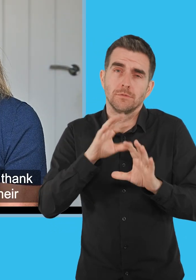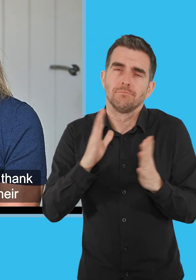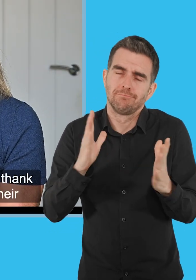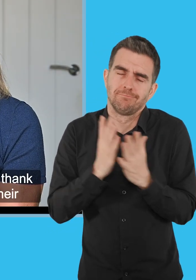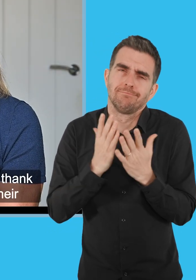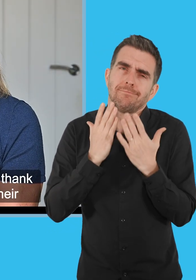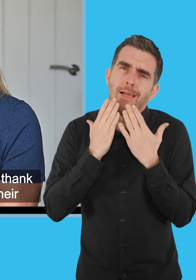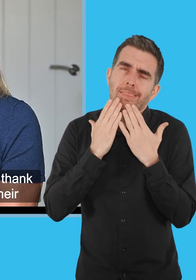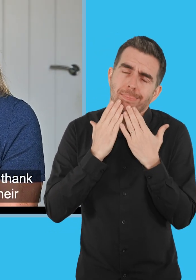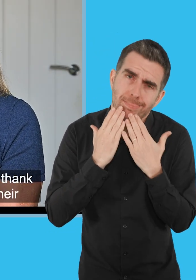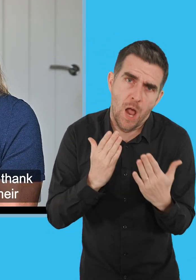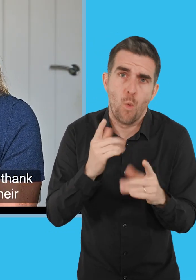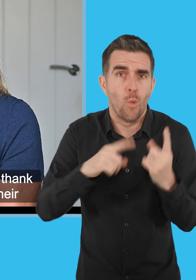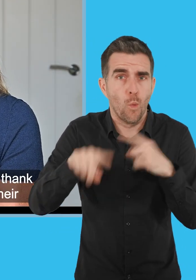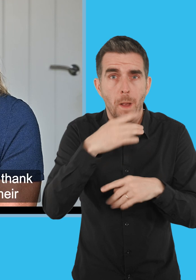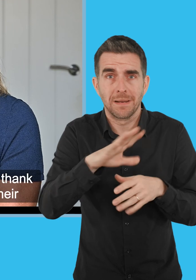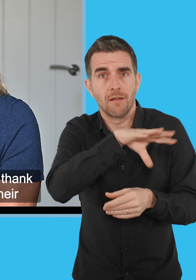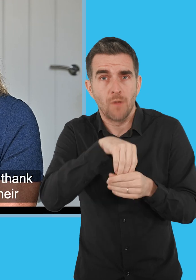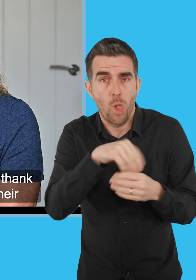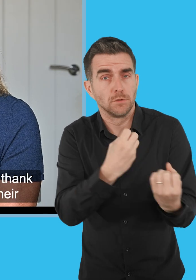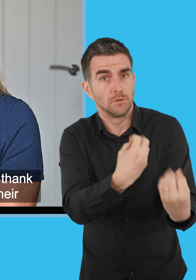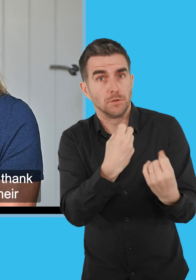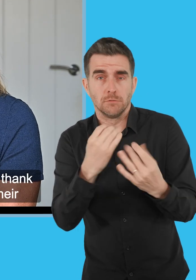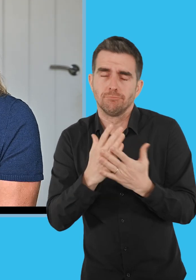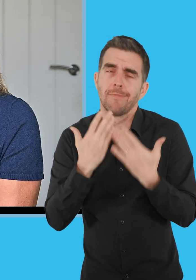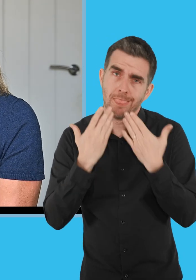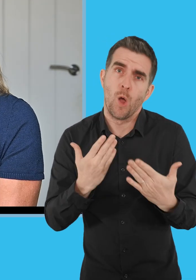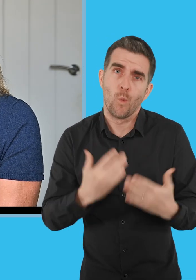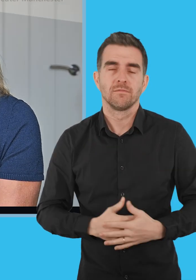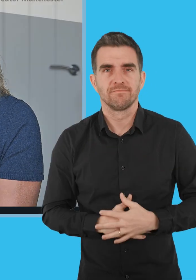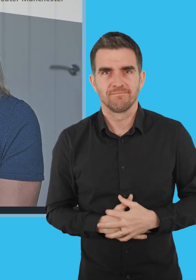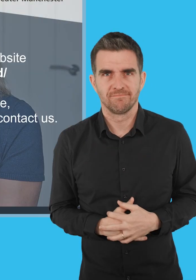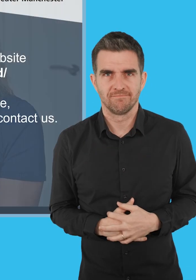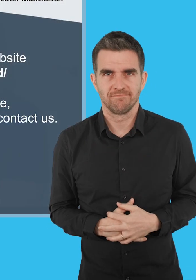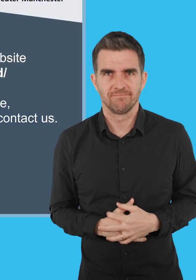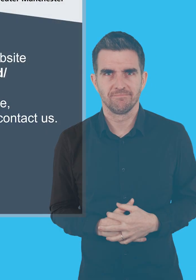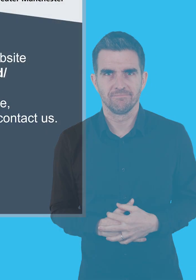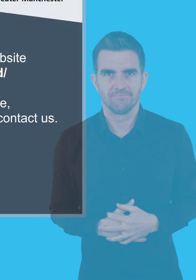just want to say a huge thank you to everyone who's contributed and given their views. Thank you.